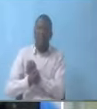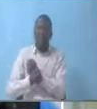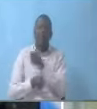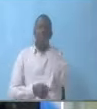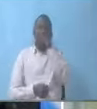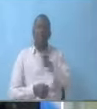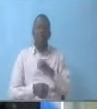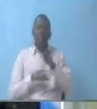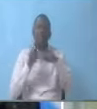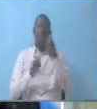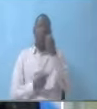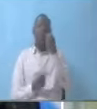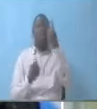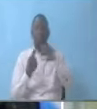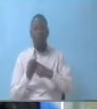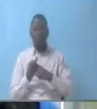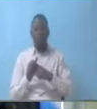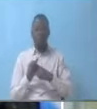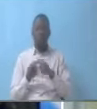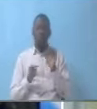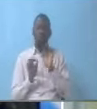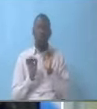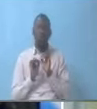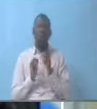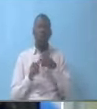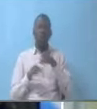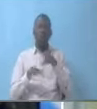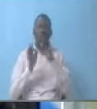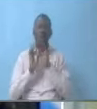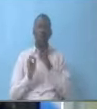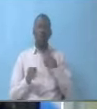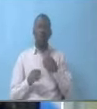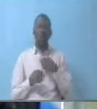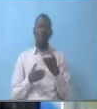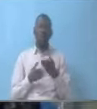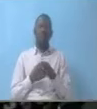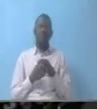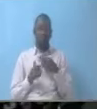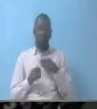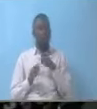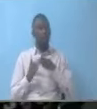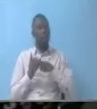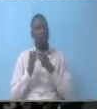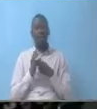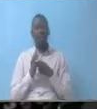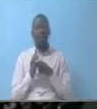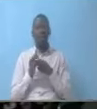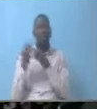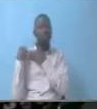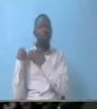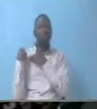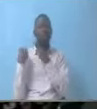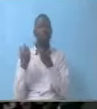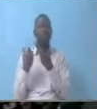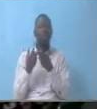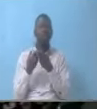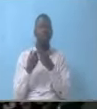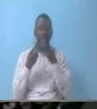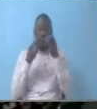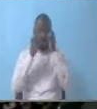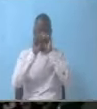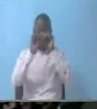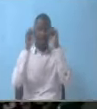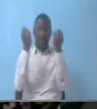person to court, that must have been a decision of the executive and not the draftsman. Why na pour tok rek soppali lolou ne borom dañ ko wara